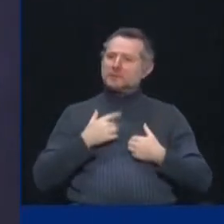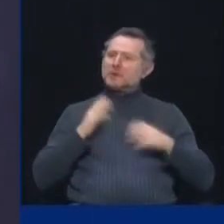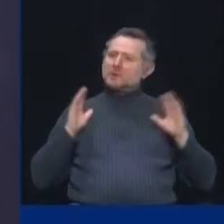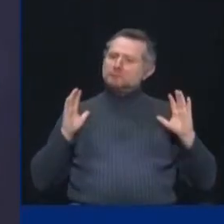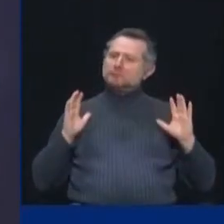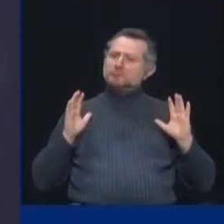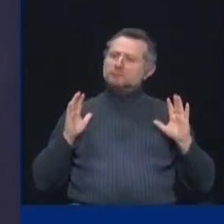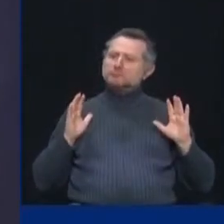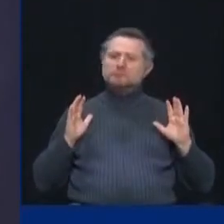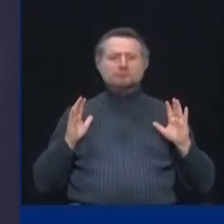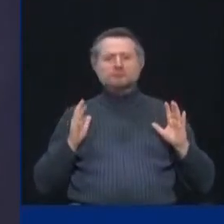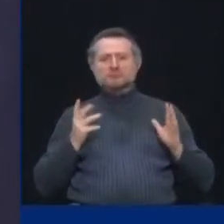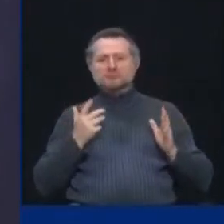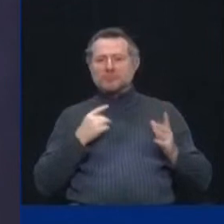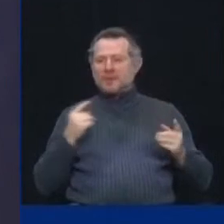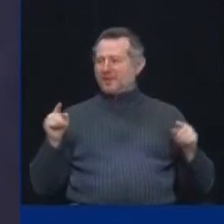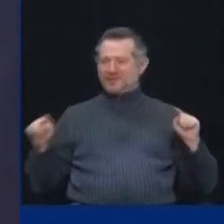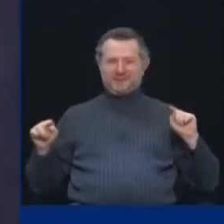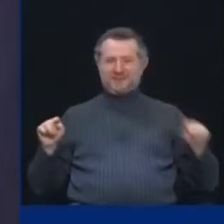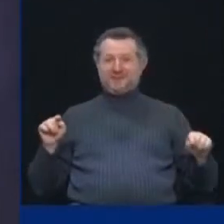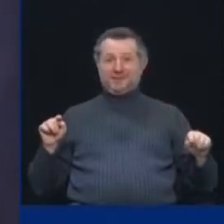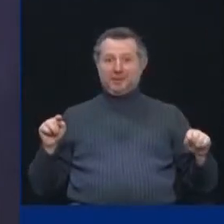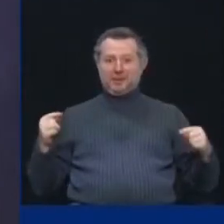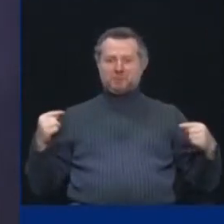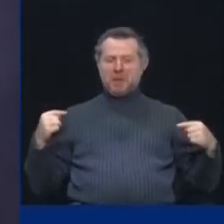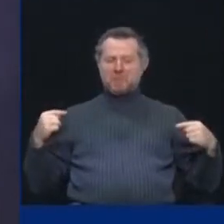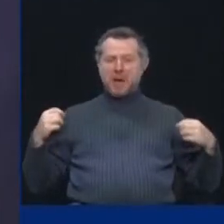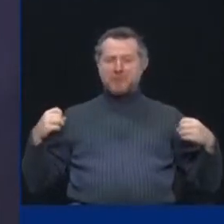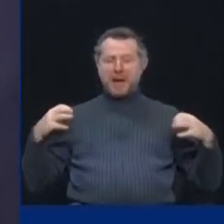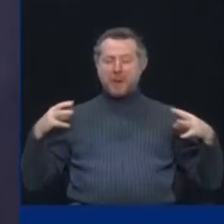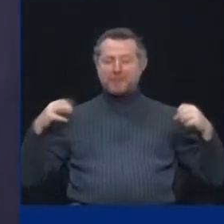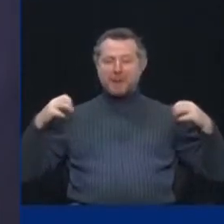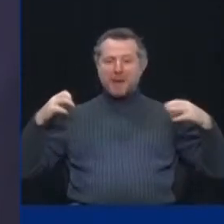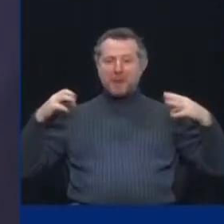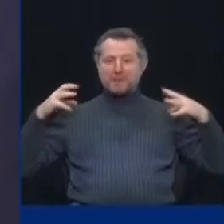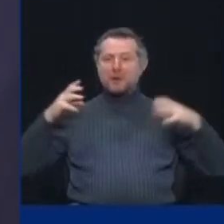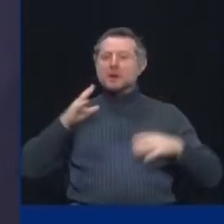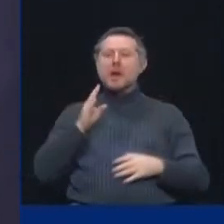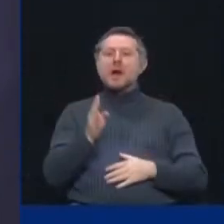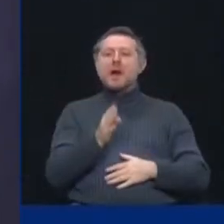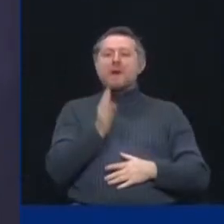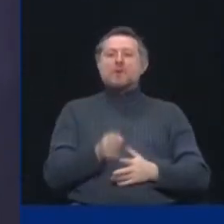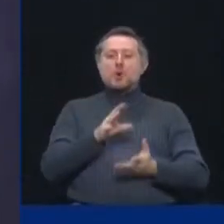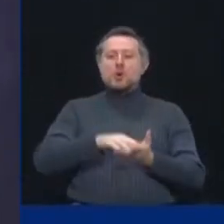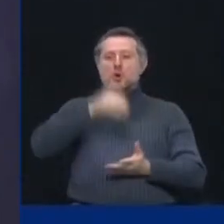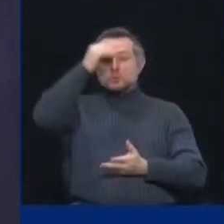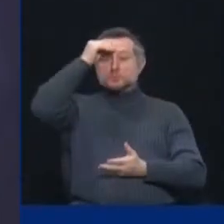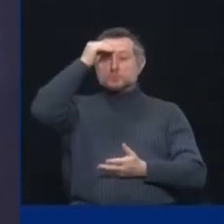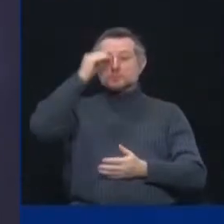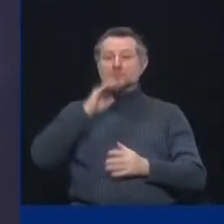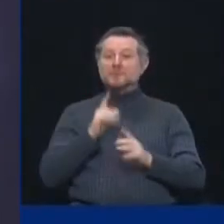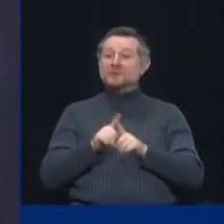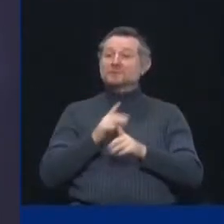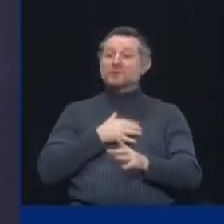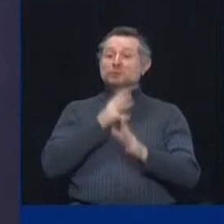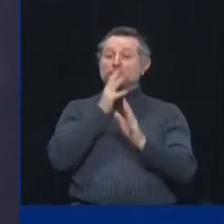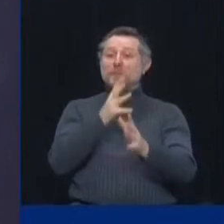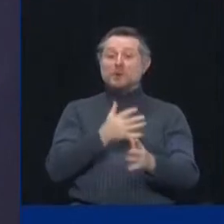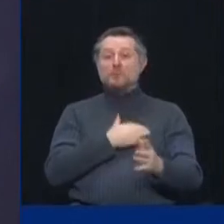They didn't learn the lesson my grandmother used to teach me. Just because you yell doesn't mean you're right.